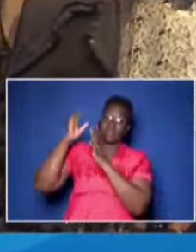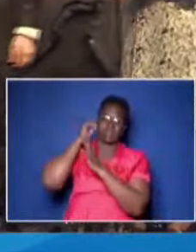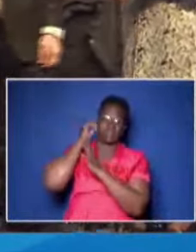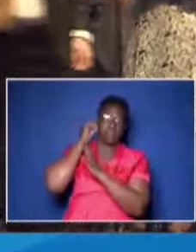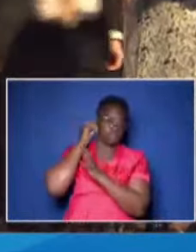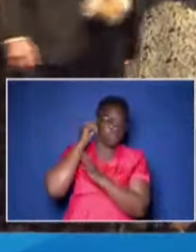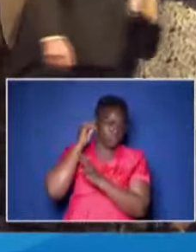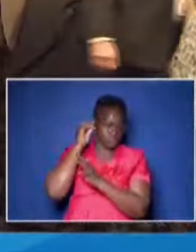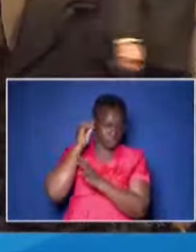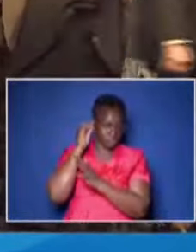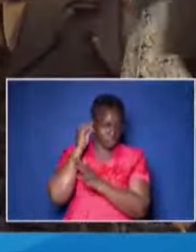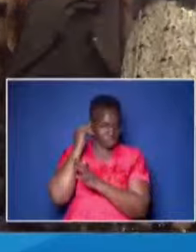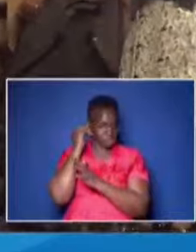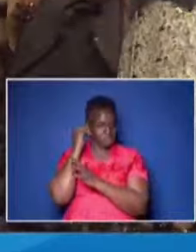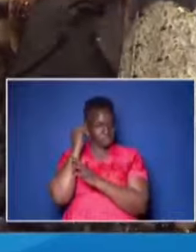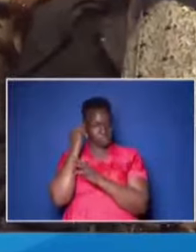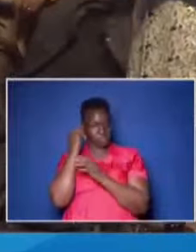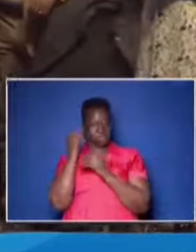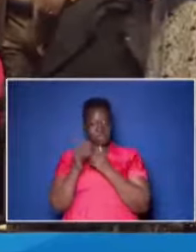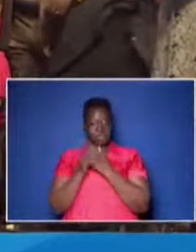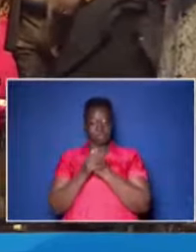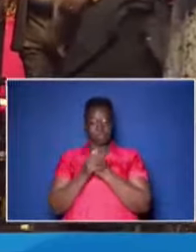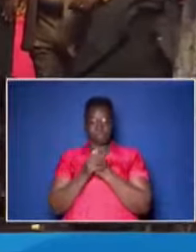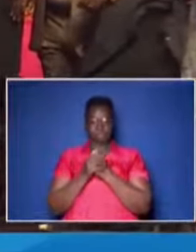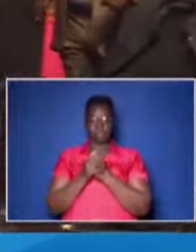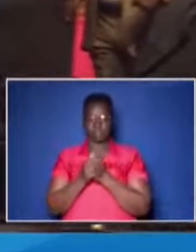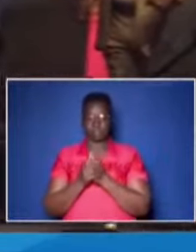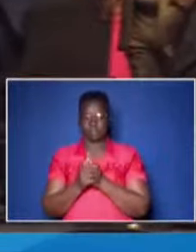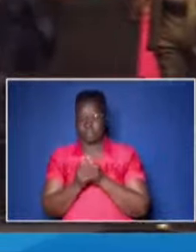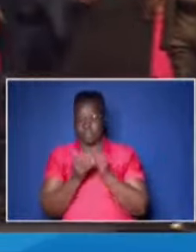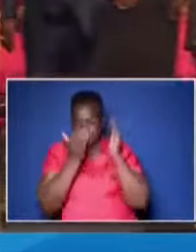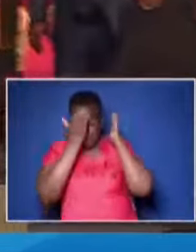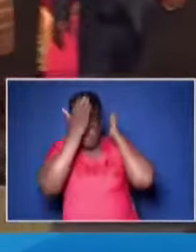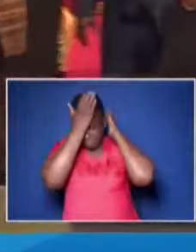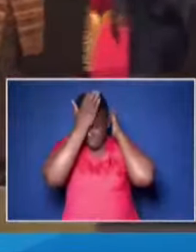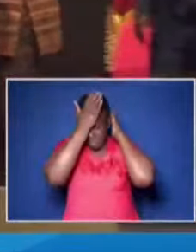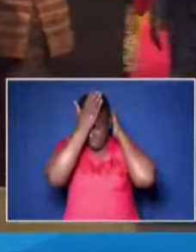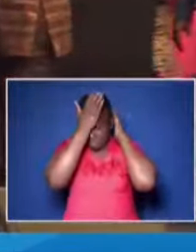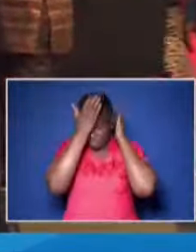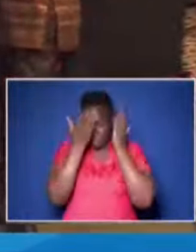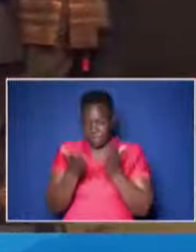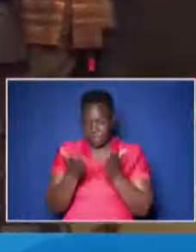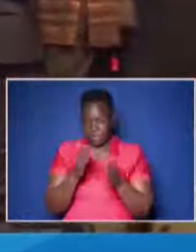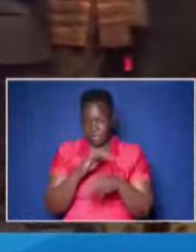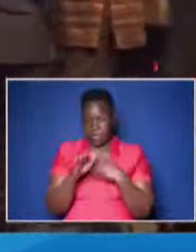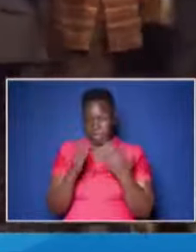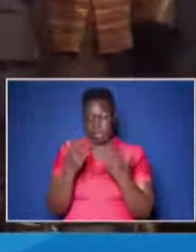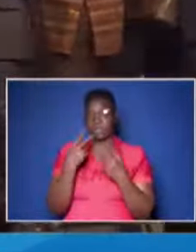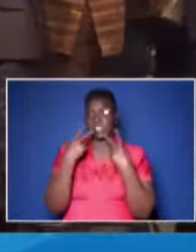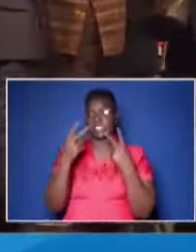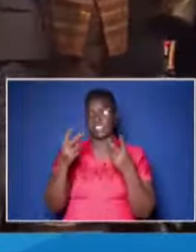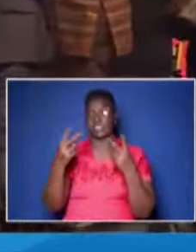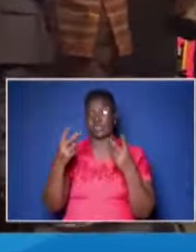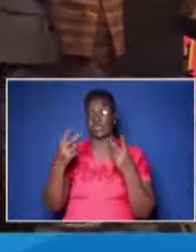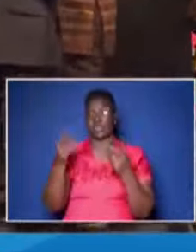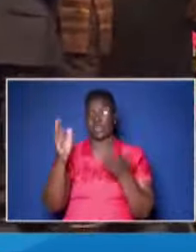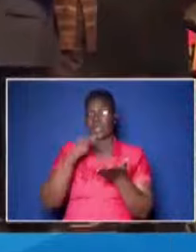shout Arch Bishop all yours and I'll see you again